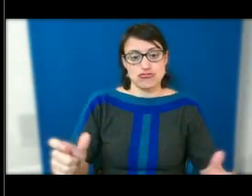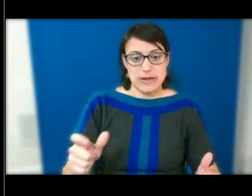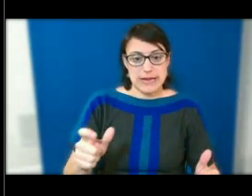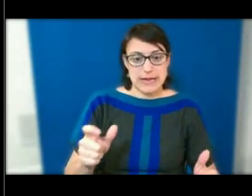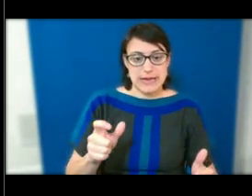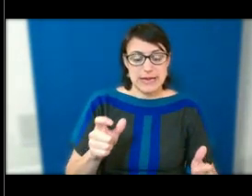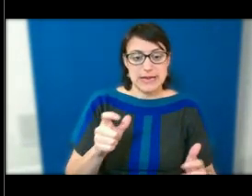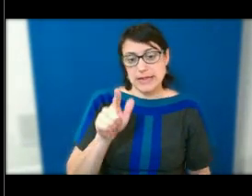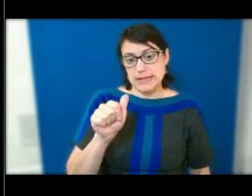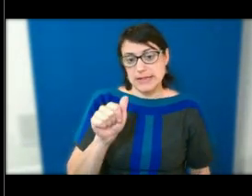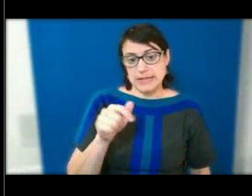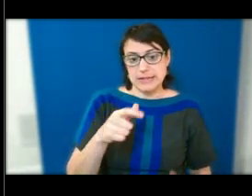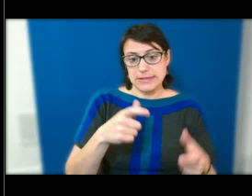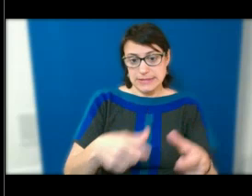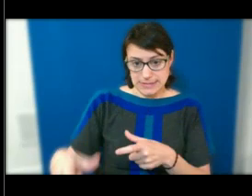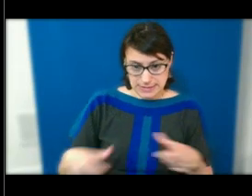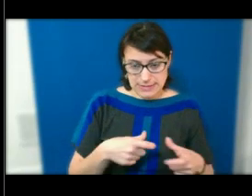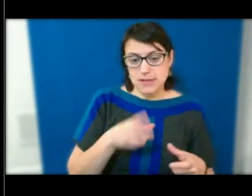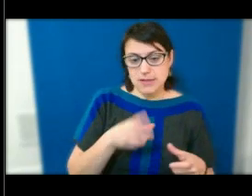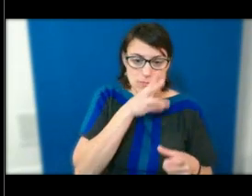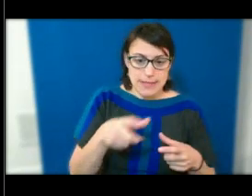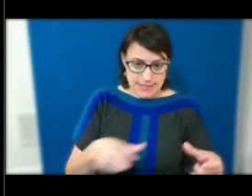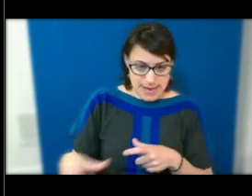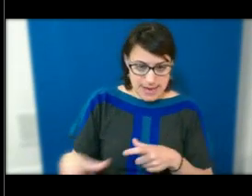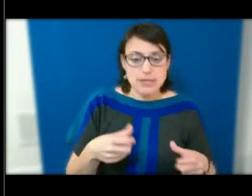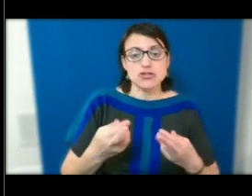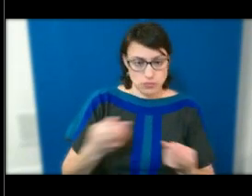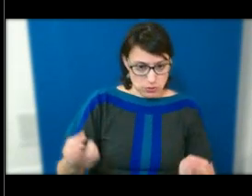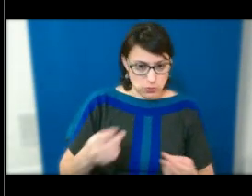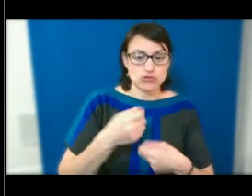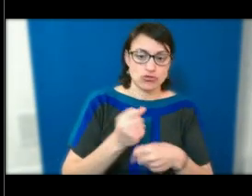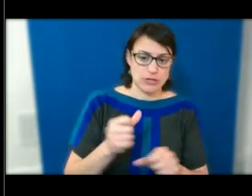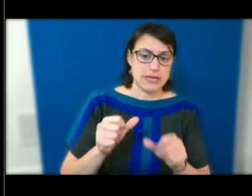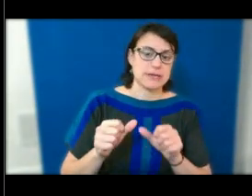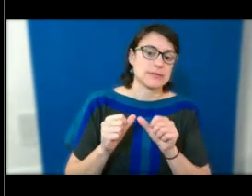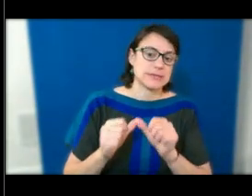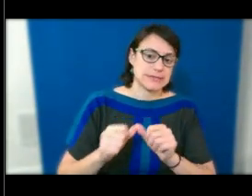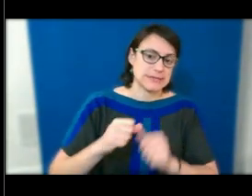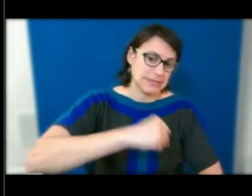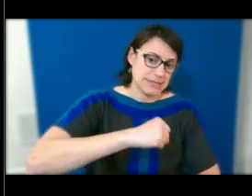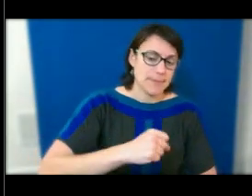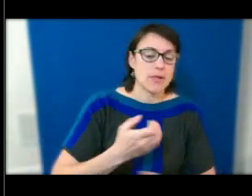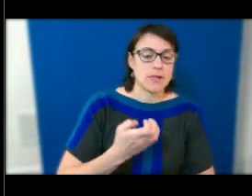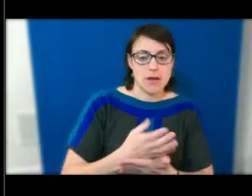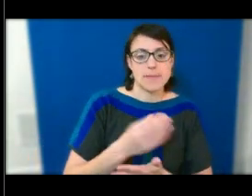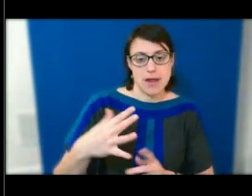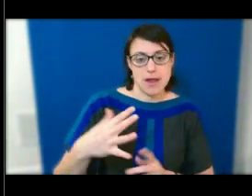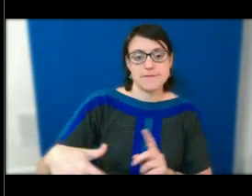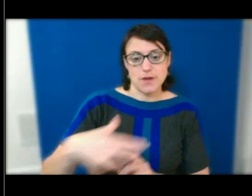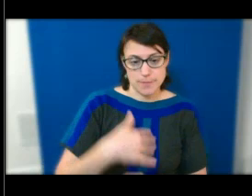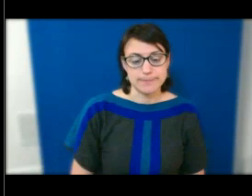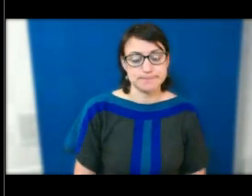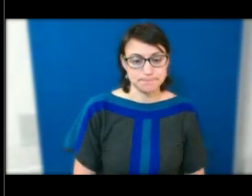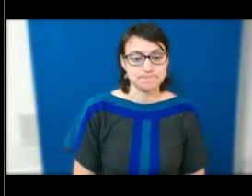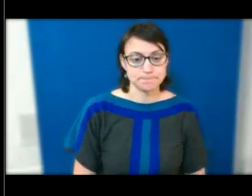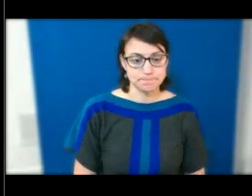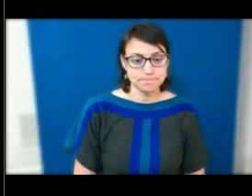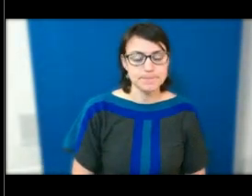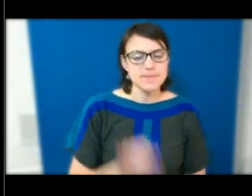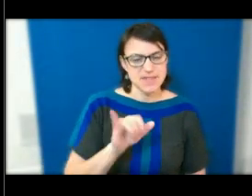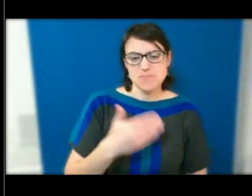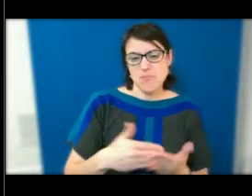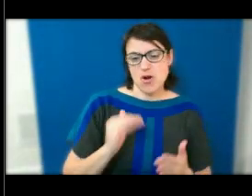are facing actually touch all parts of that Sea Grant mission. Next slide, please. A